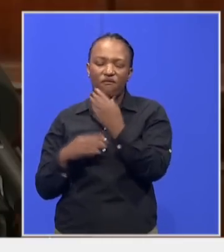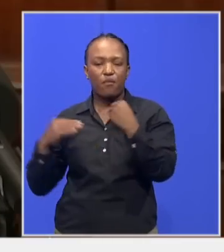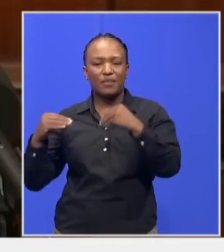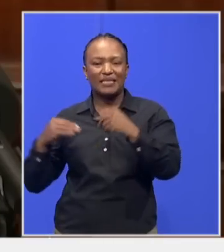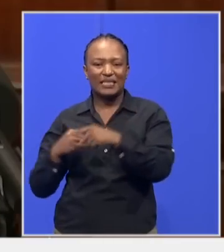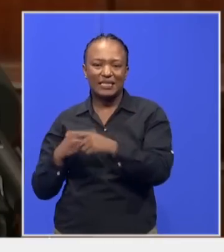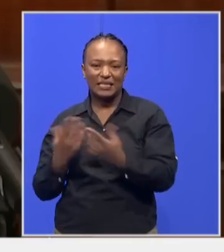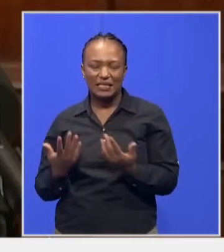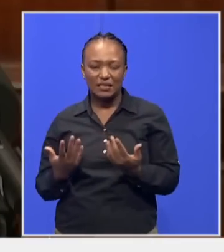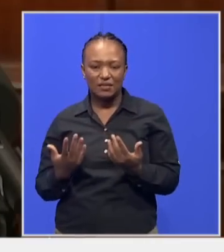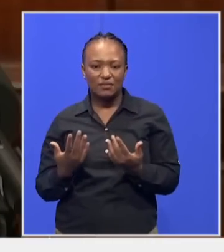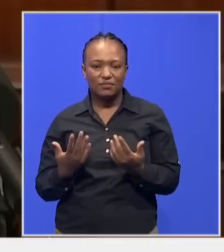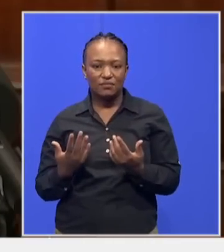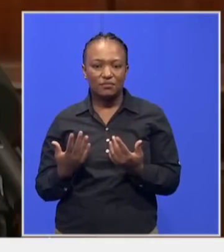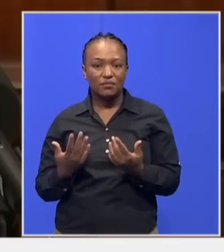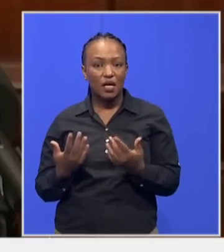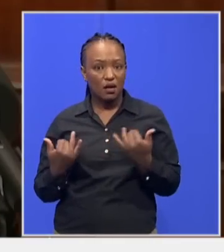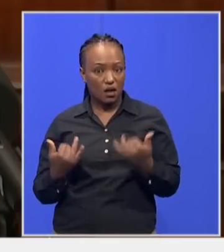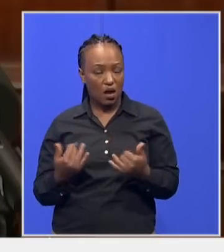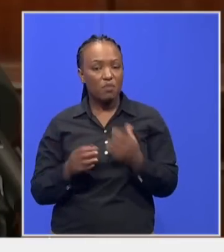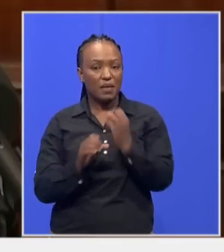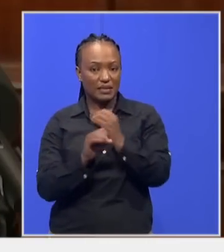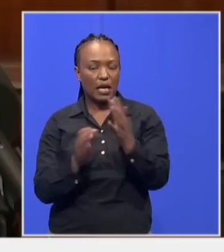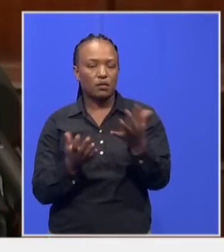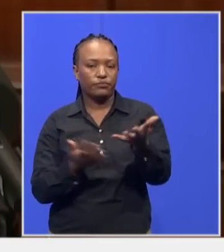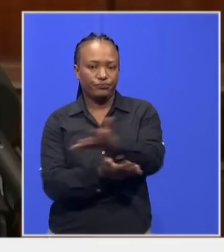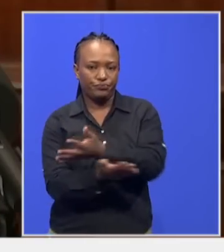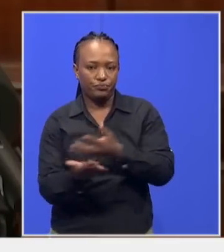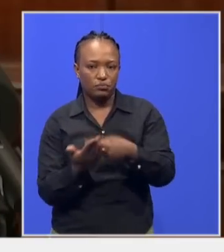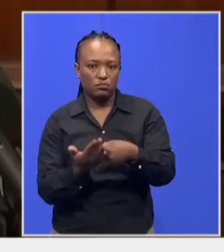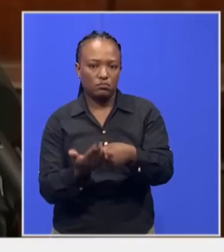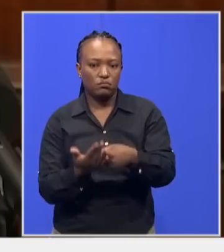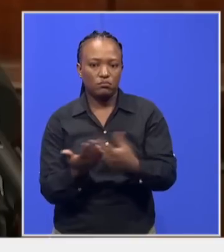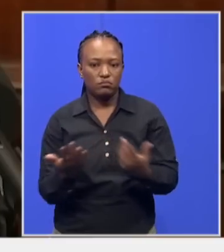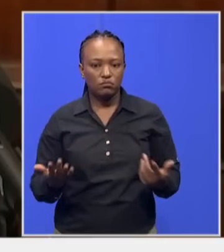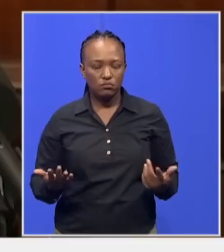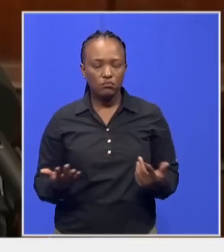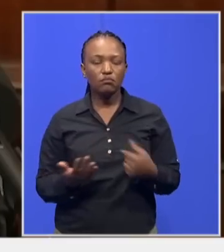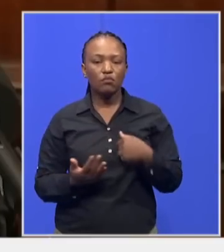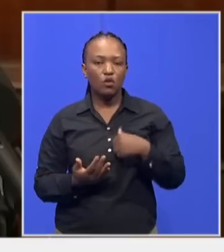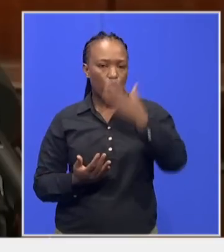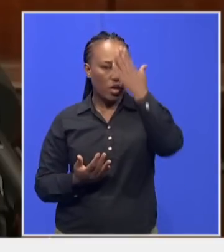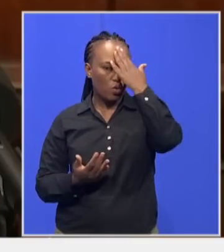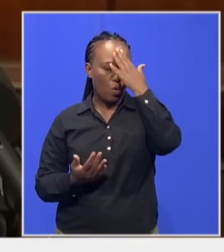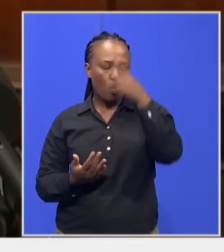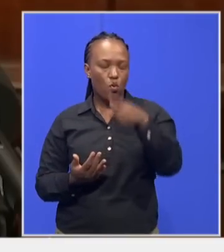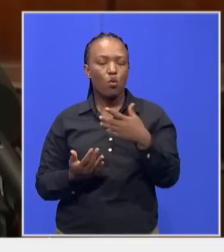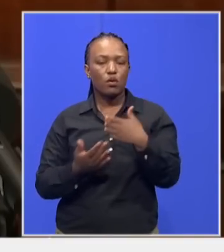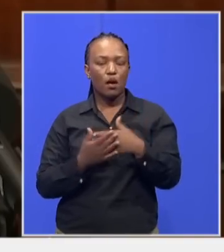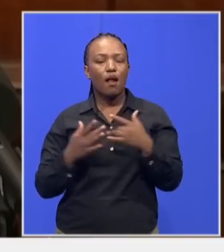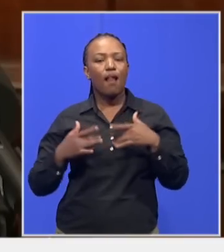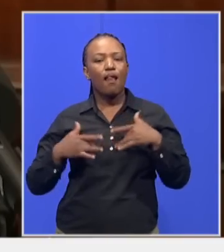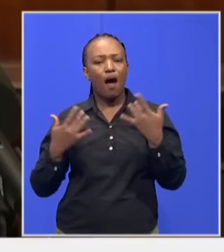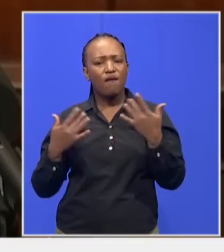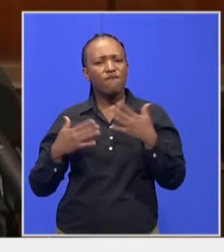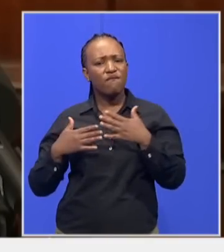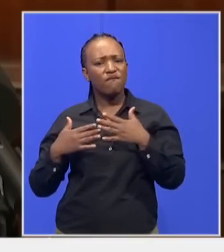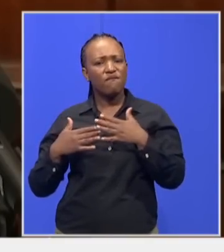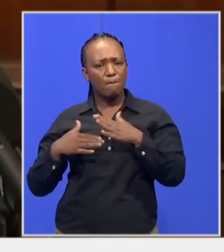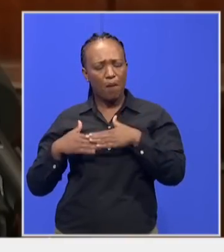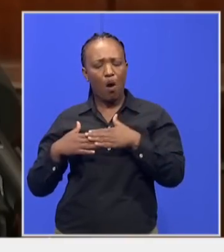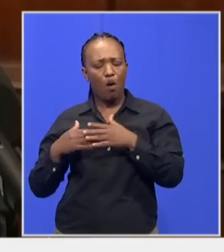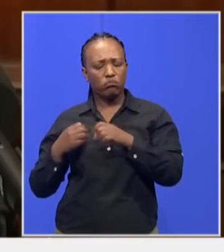just saying the conversation must happen. What is that conversation? We know that you can extend the life of these units so that